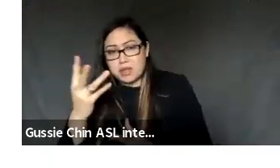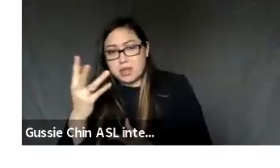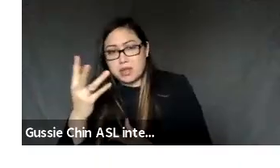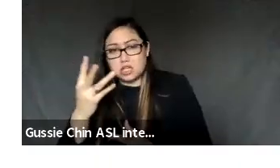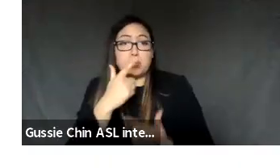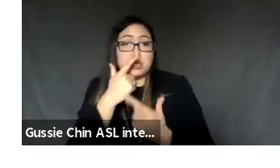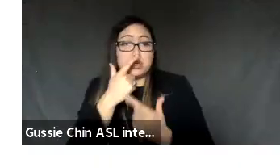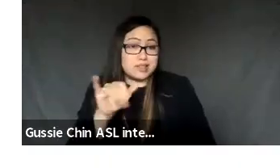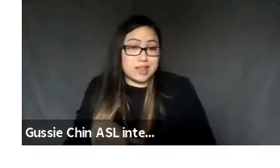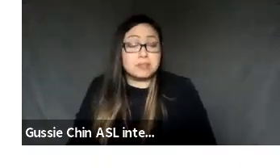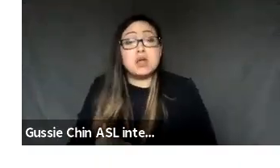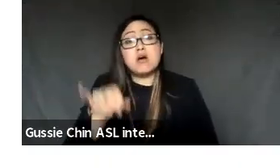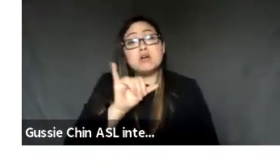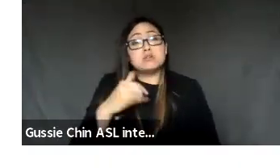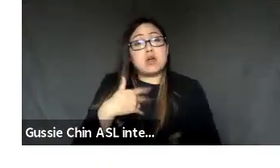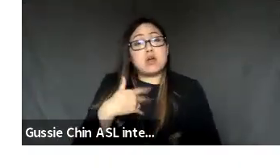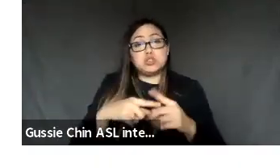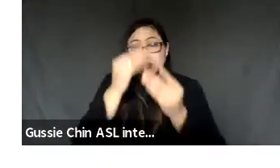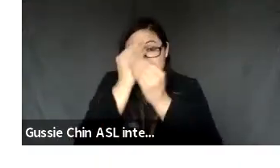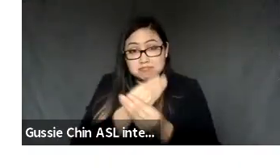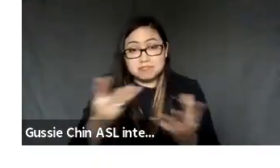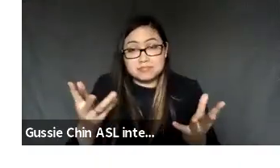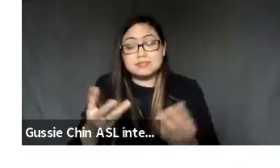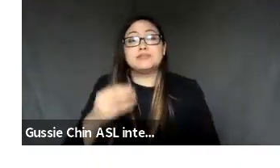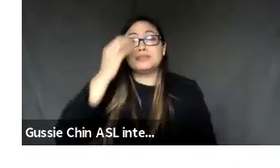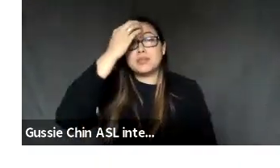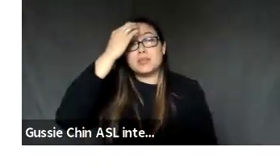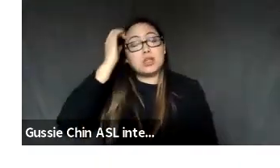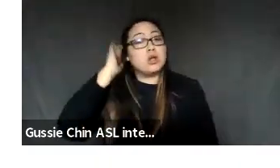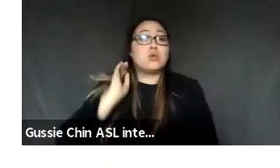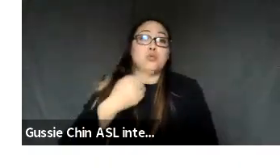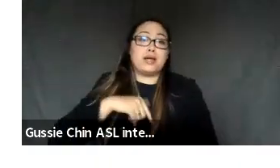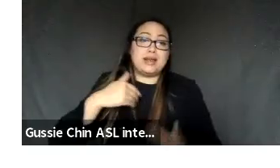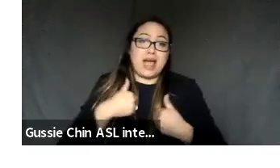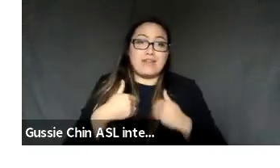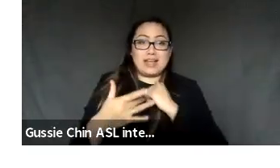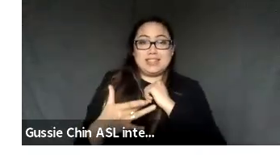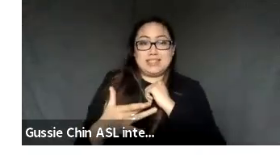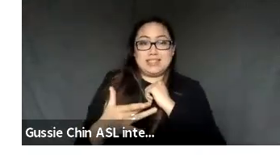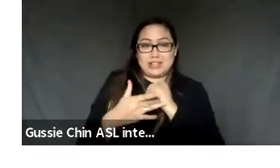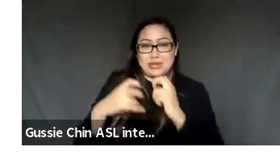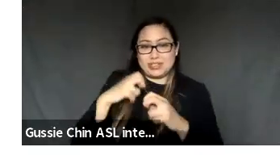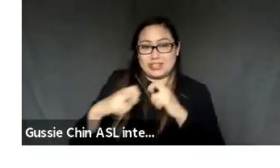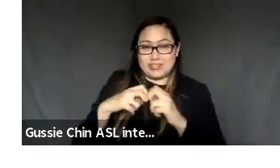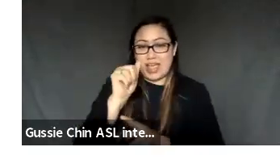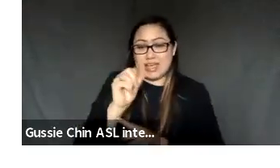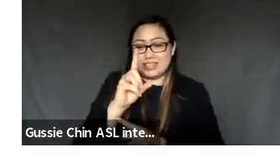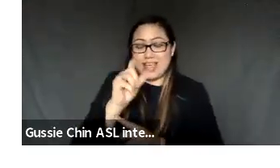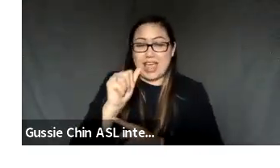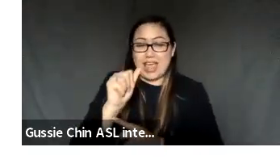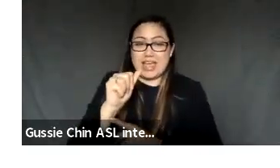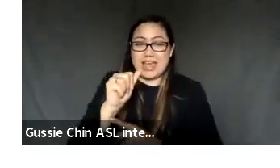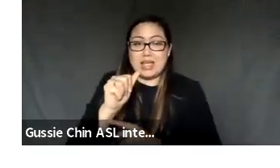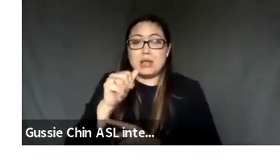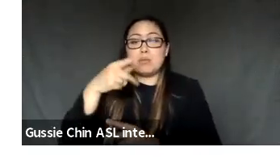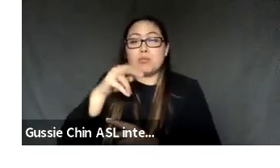And also, I wanted to let everyone know that we are having technical difficulties at adapresentations.org